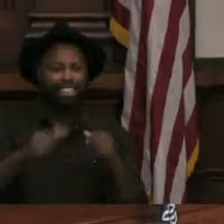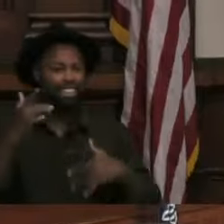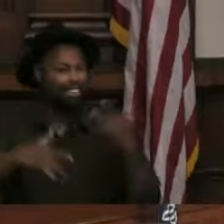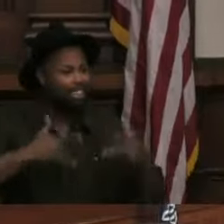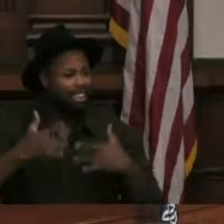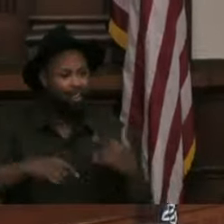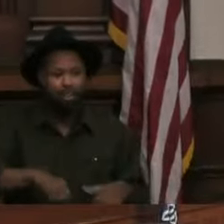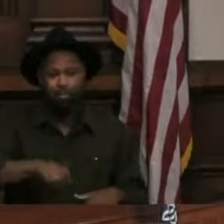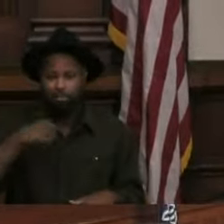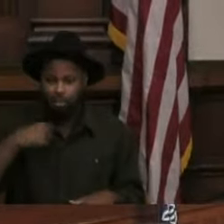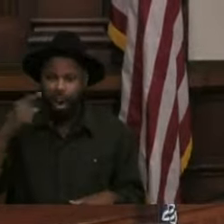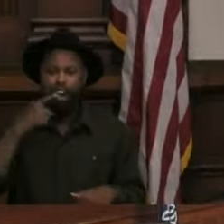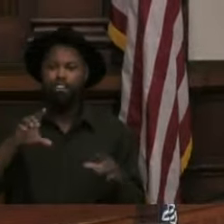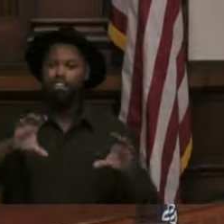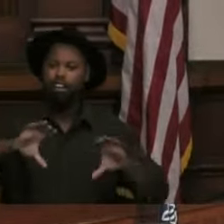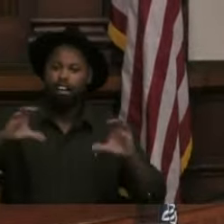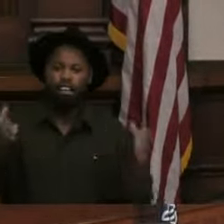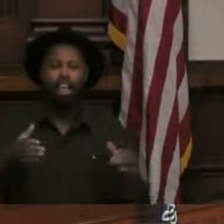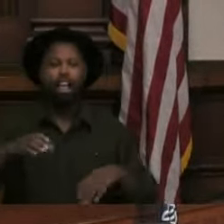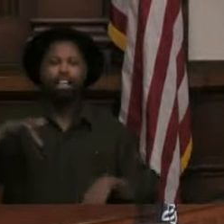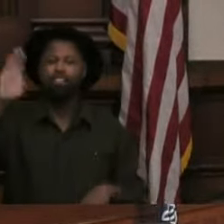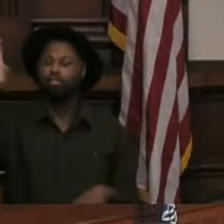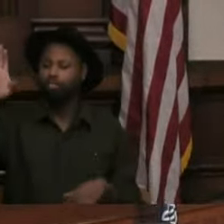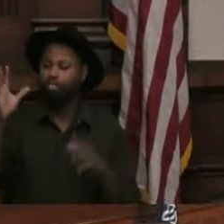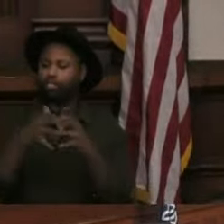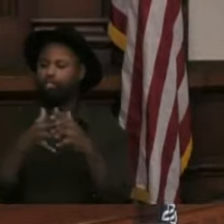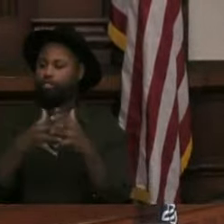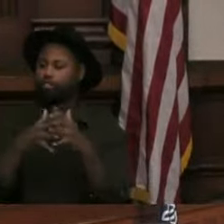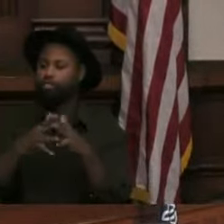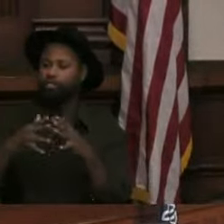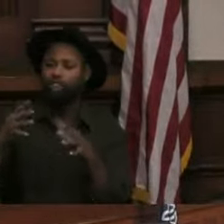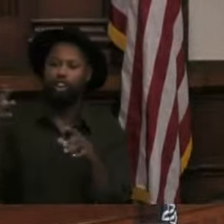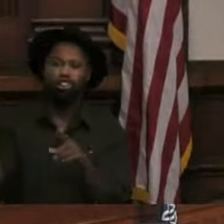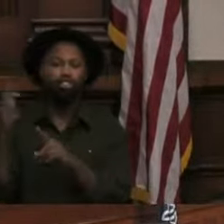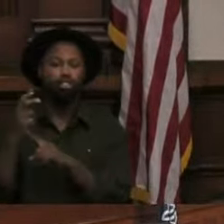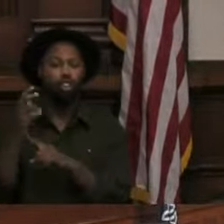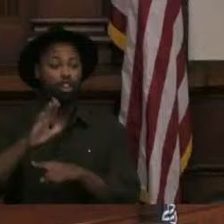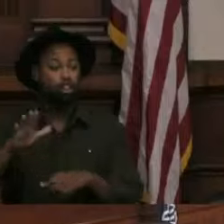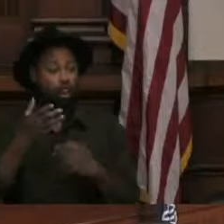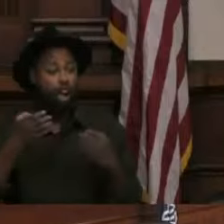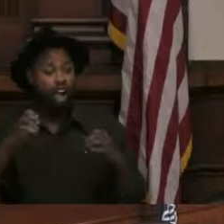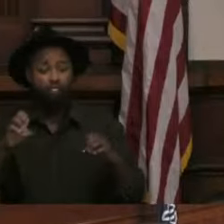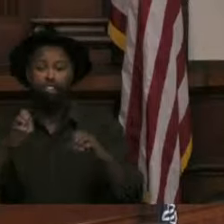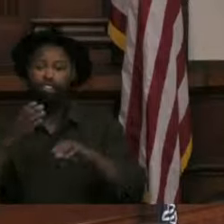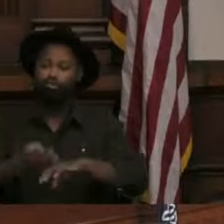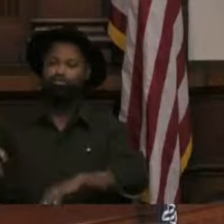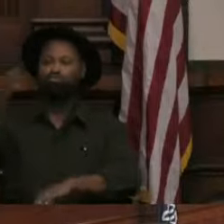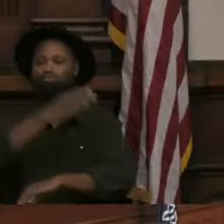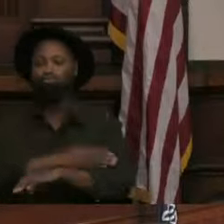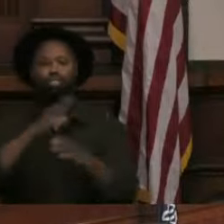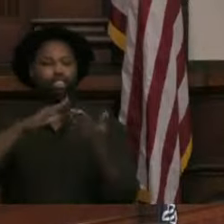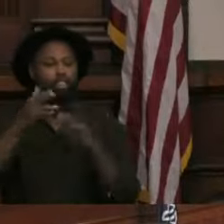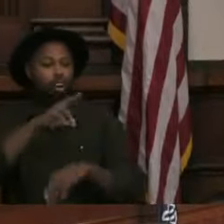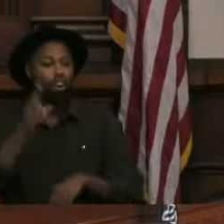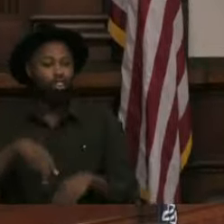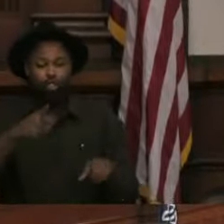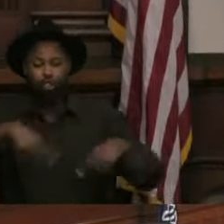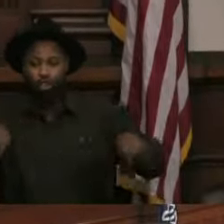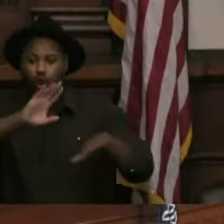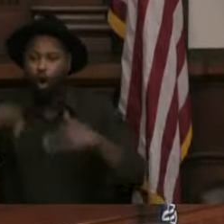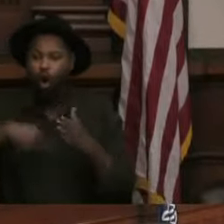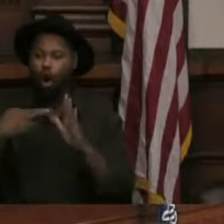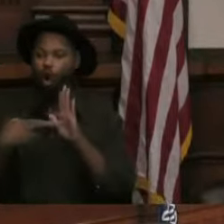being Class B football champions. Your efforts have strengthened the city of Rochester, and you are all role